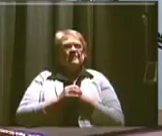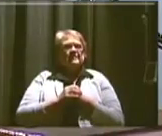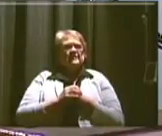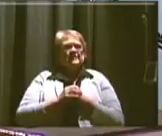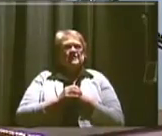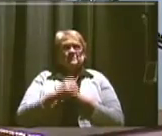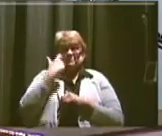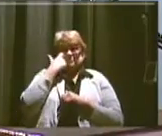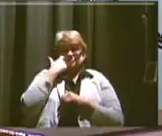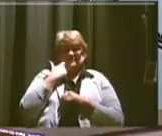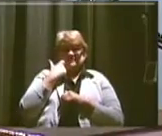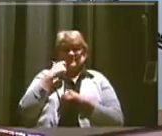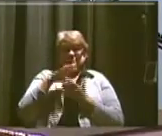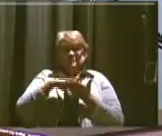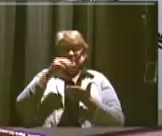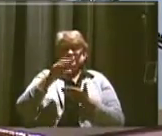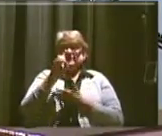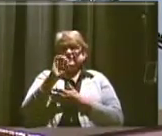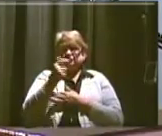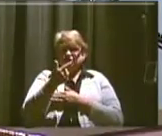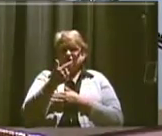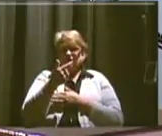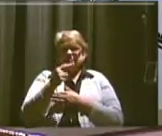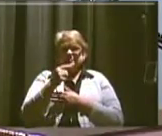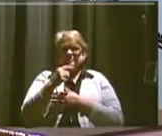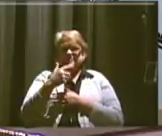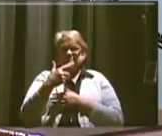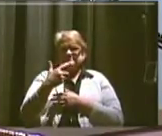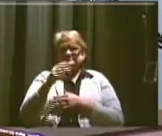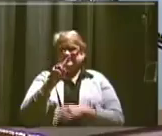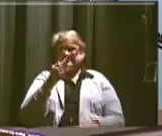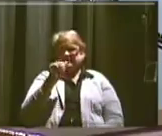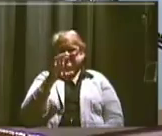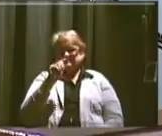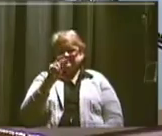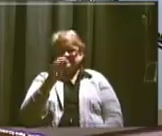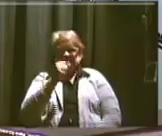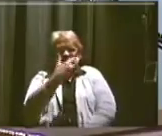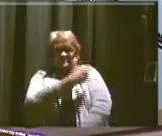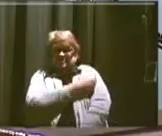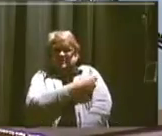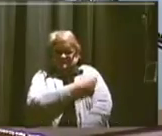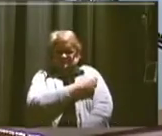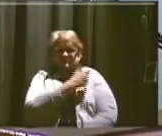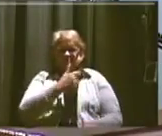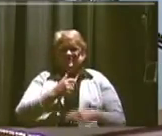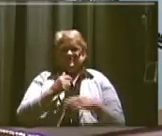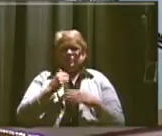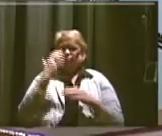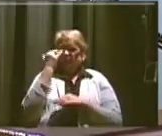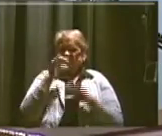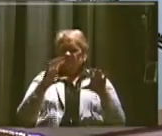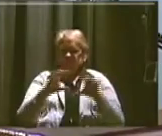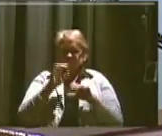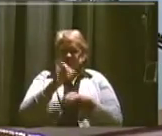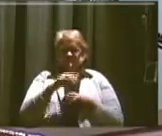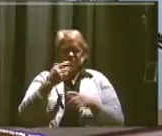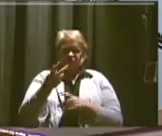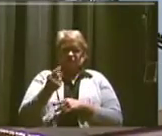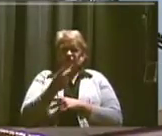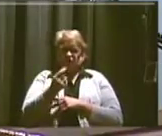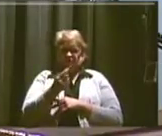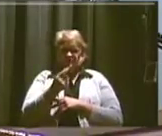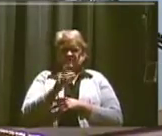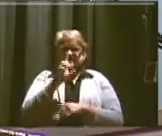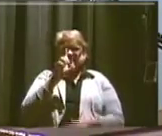Most recently, we've learned about dog vaccinations and why we do them, and one of the biggest parts of the dog vaccinations we've learned is the